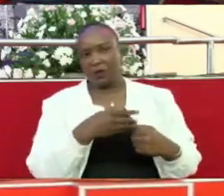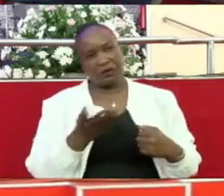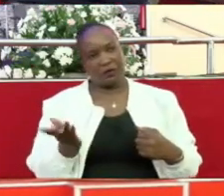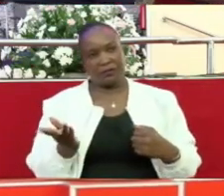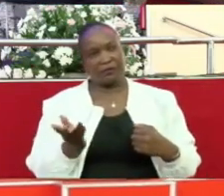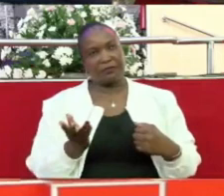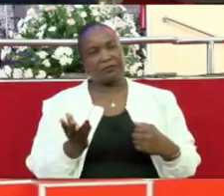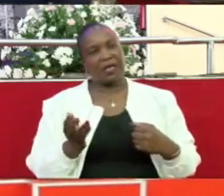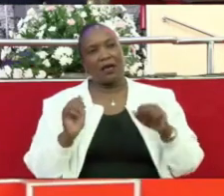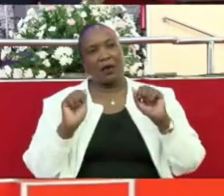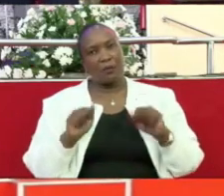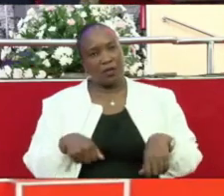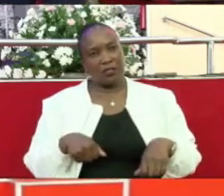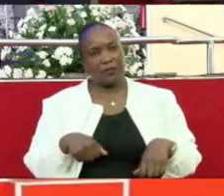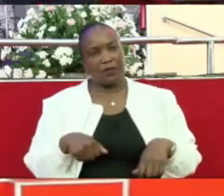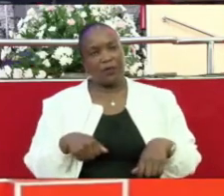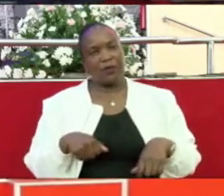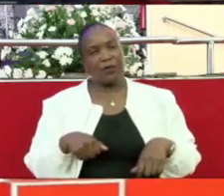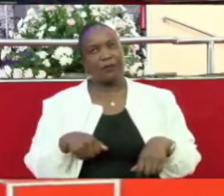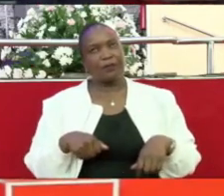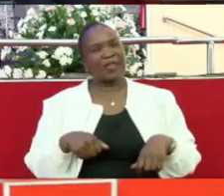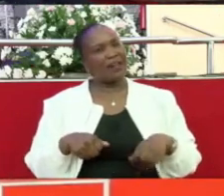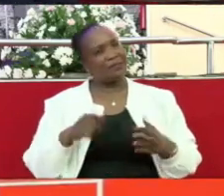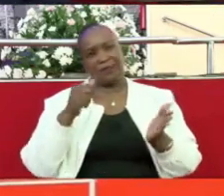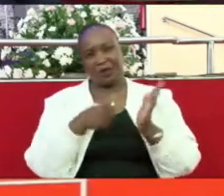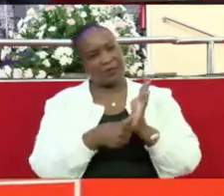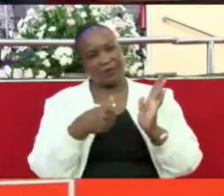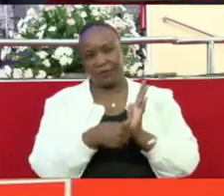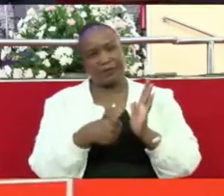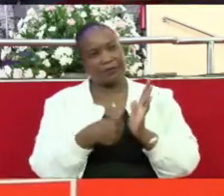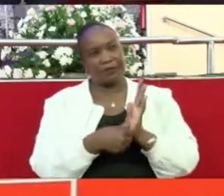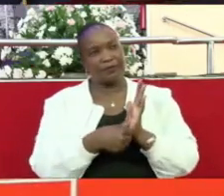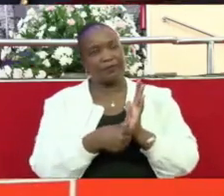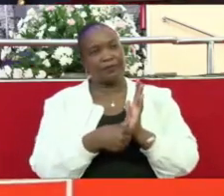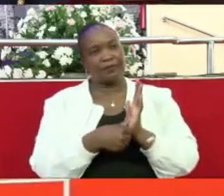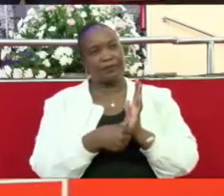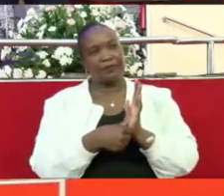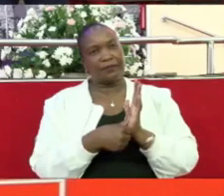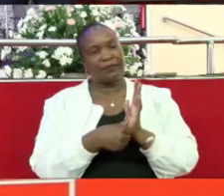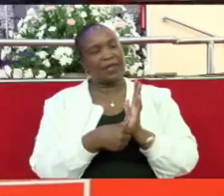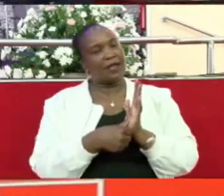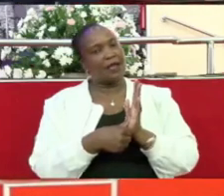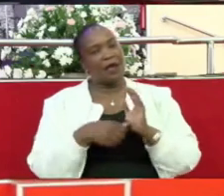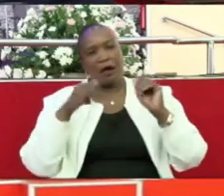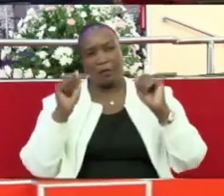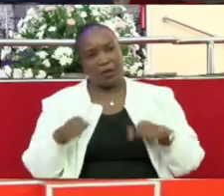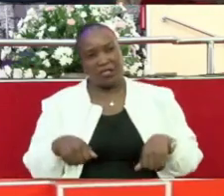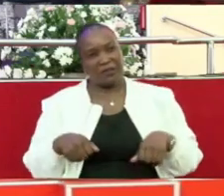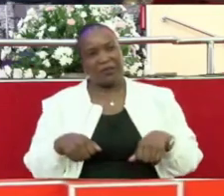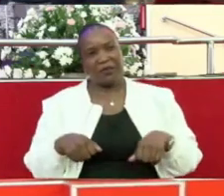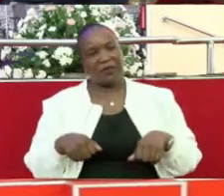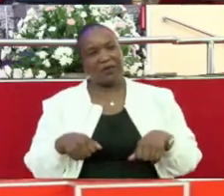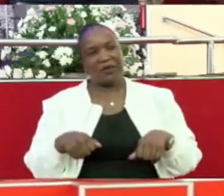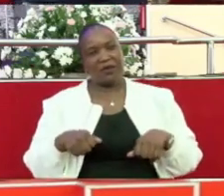tumengangana. It is possible that we have issues that we cannot solve. Pengine tumekuwa na mambo ambayo hatuwezi kutatua. It is possible we have limitation.